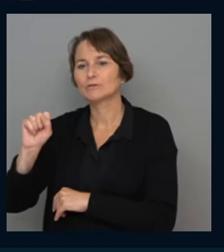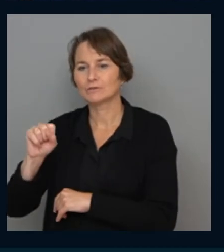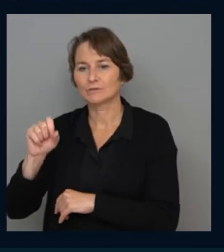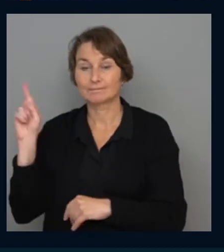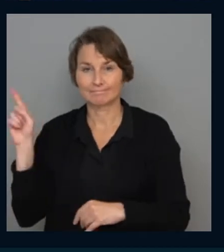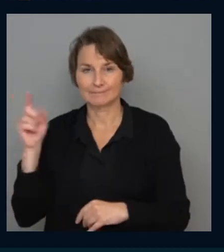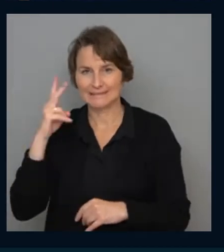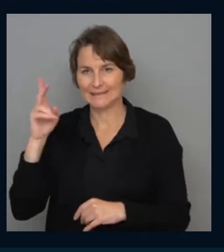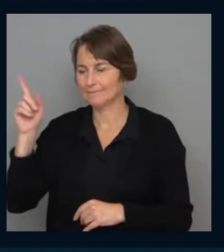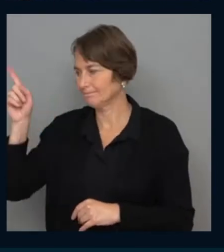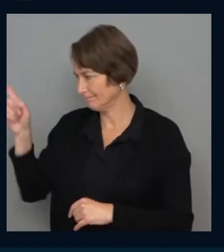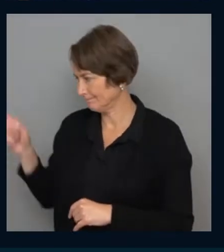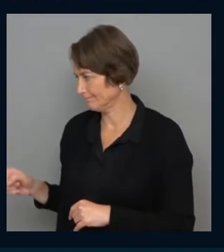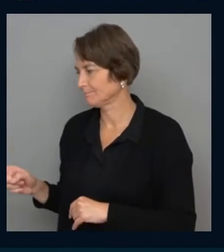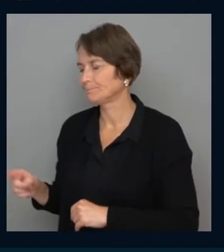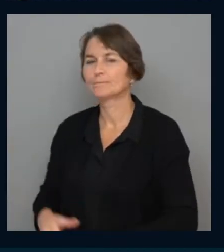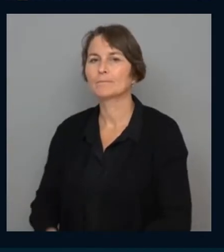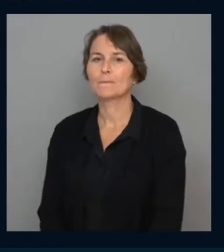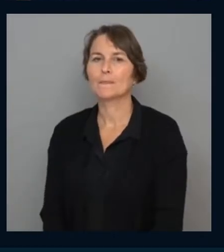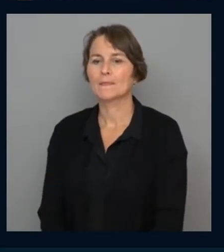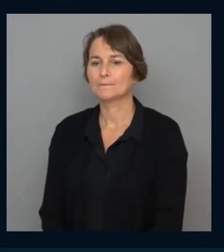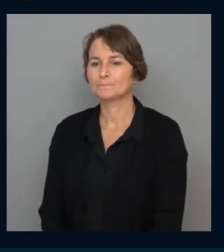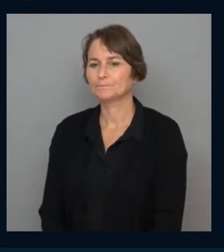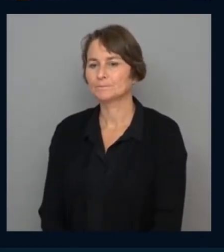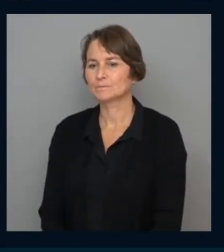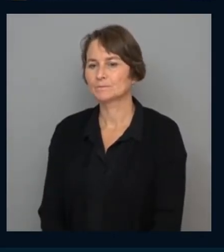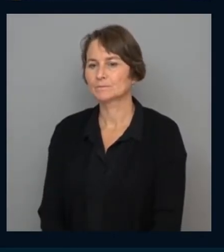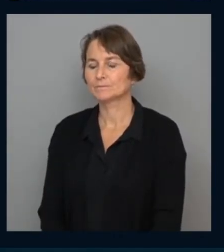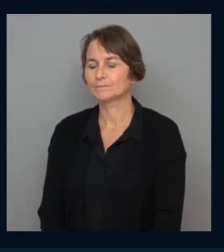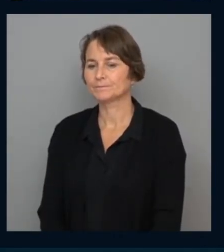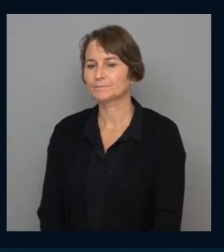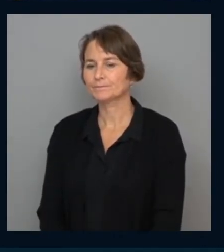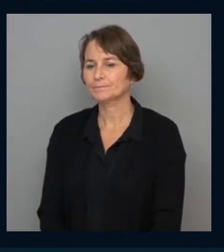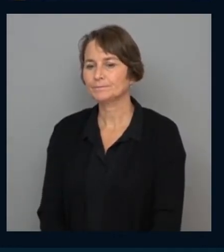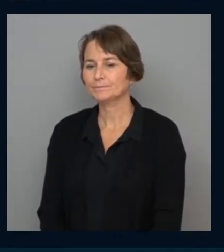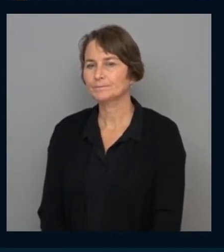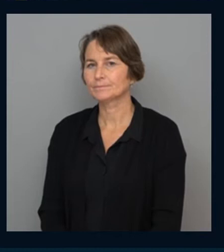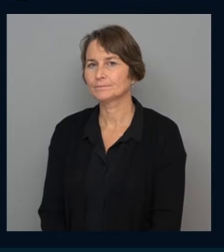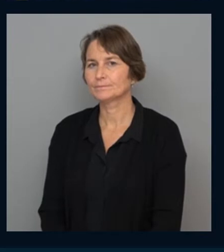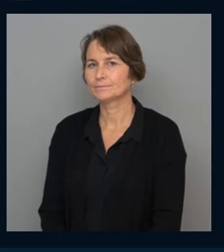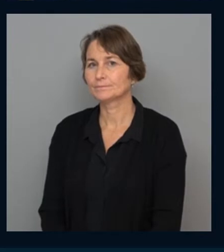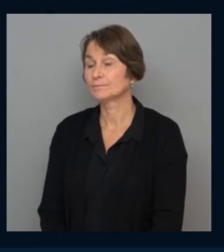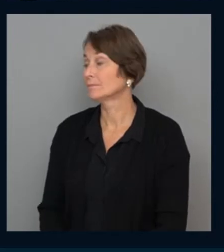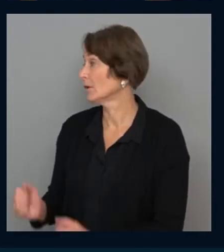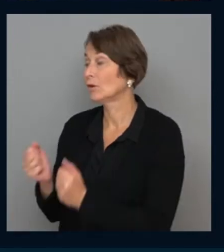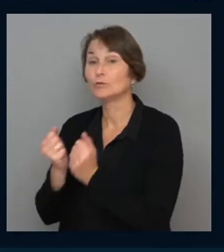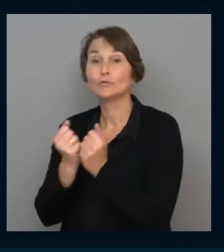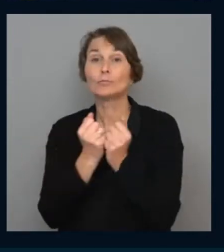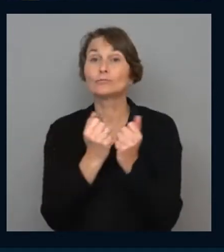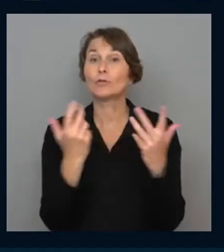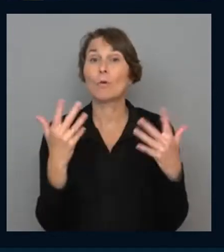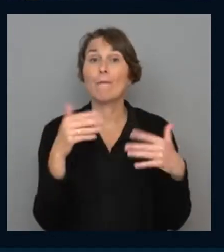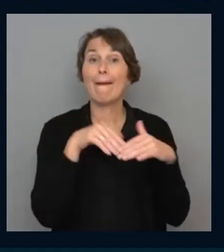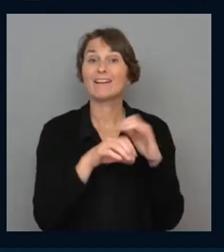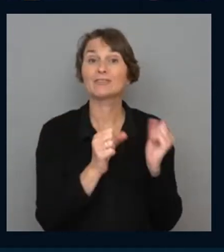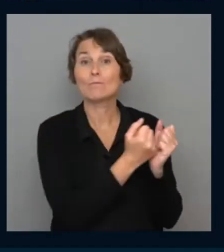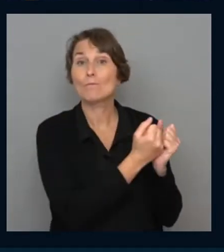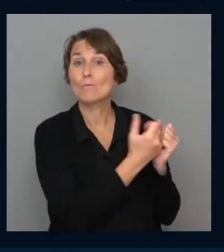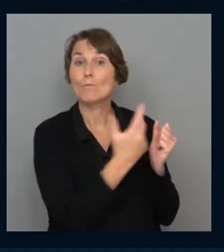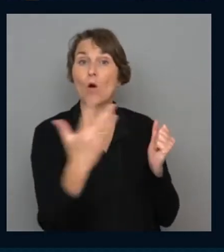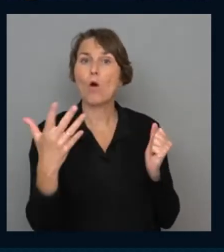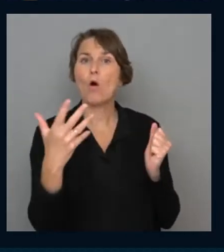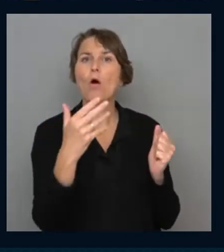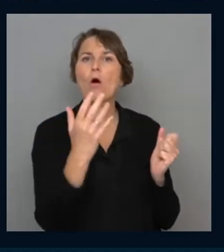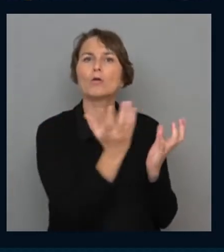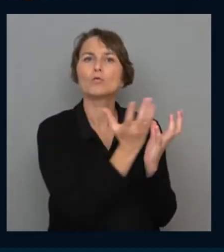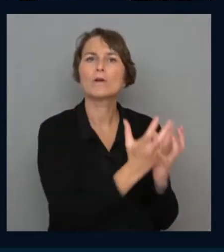and we can see the Azure Pipelines plugin here. Now, I can give access to all my repositories or select ones. Now, I've already given it access to my